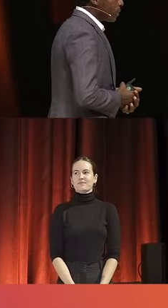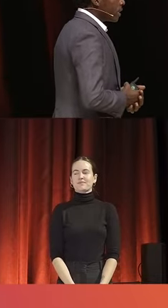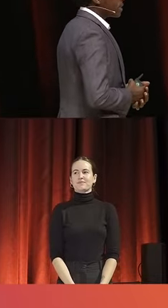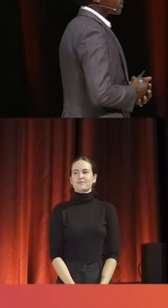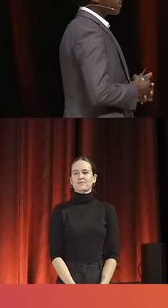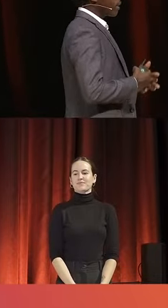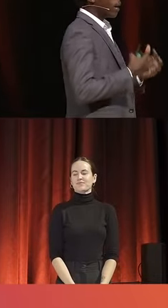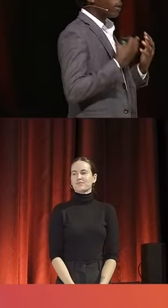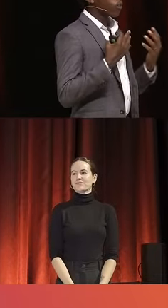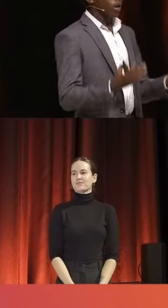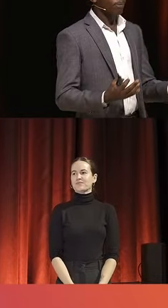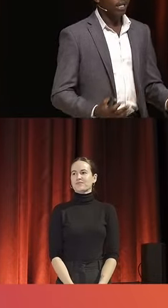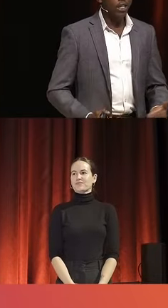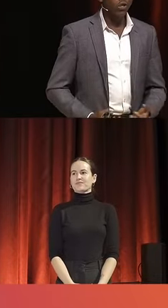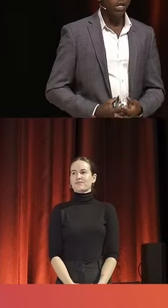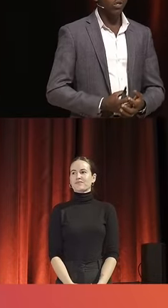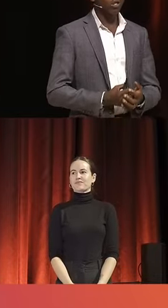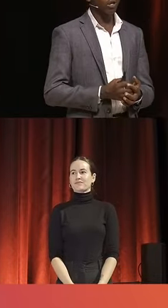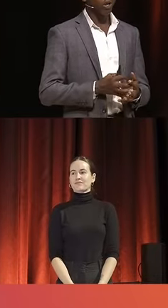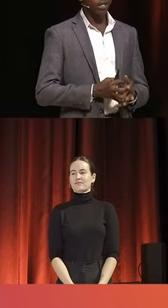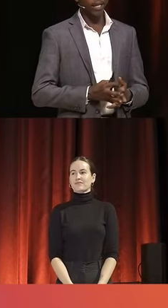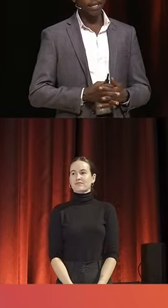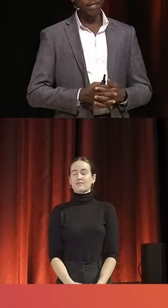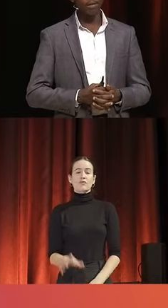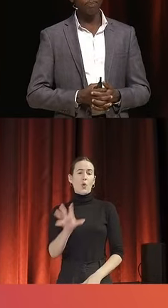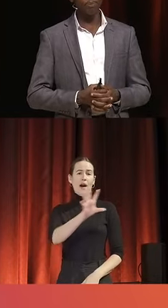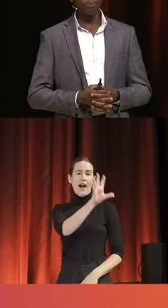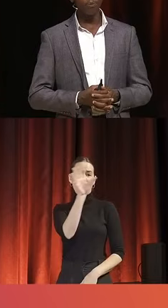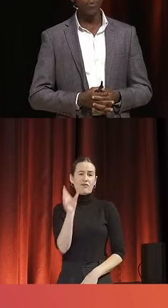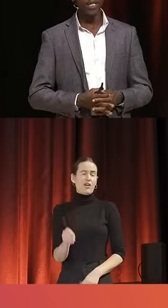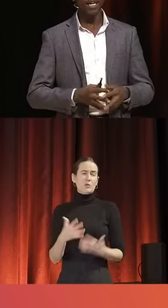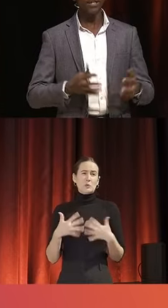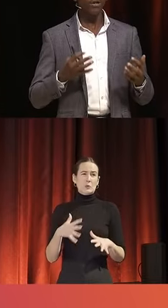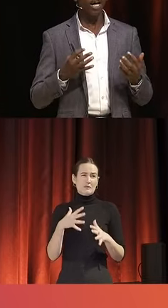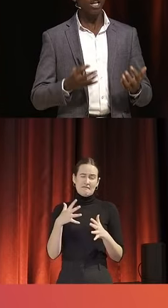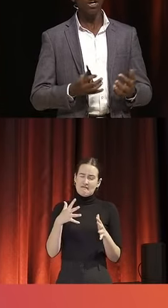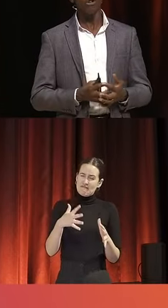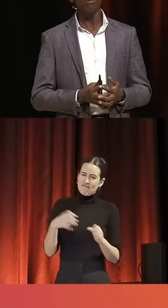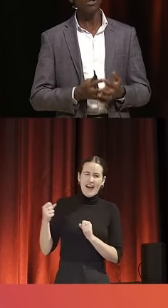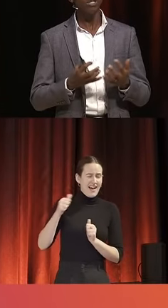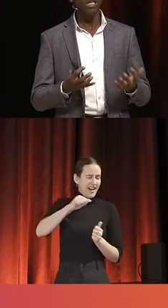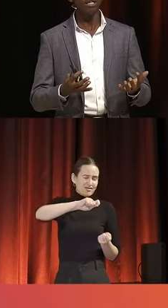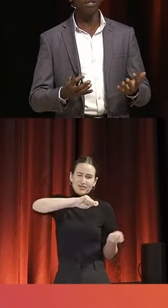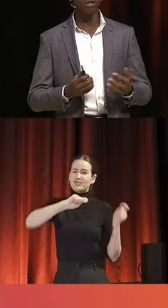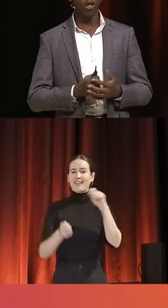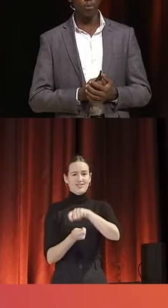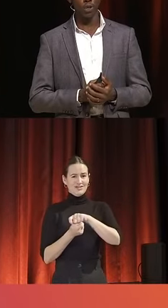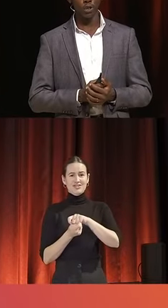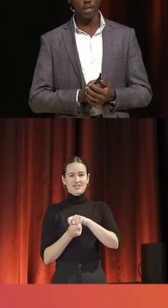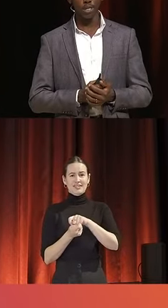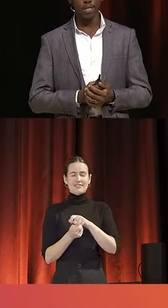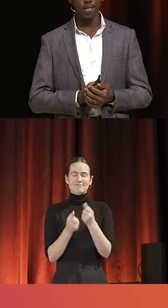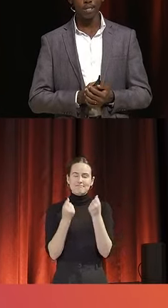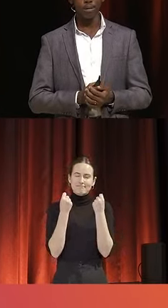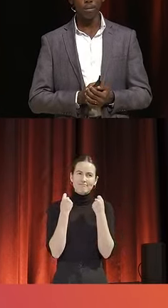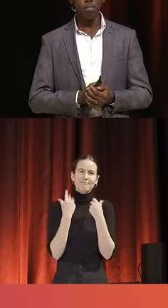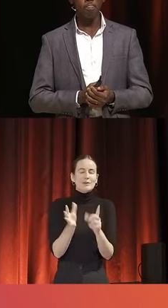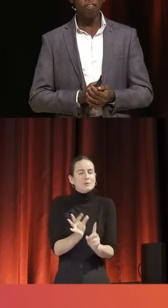Africa is a rapidly changing continent, and there are a lot of unique